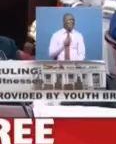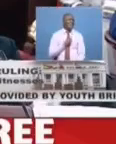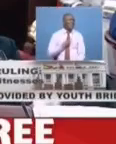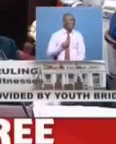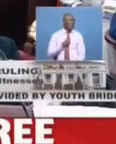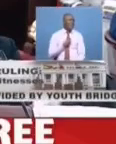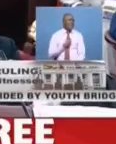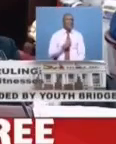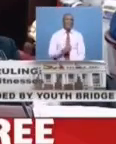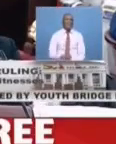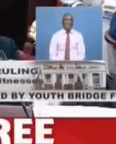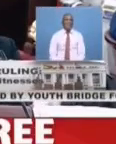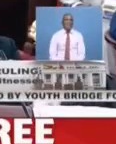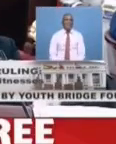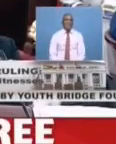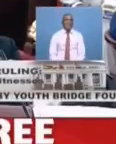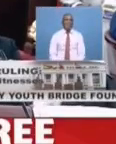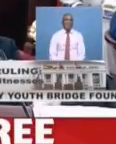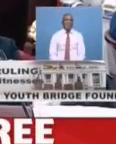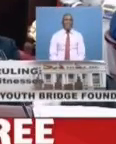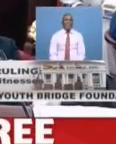we sought, my lords,